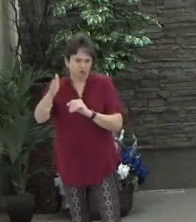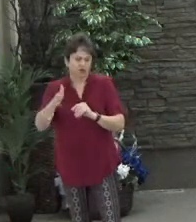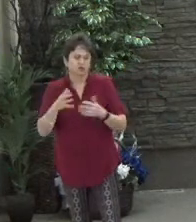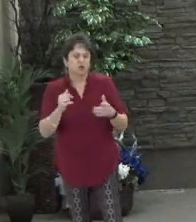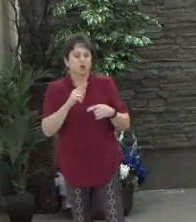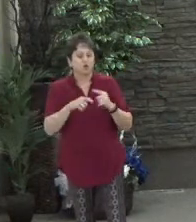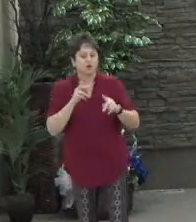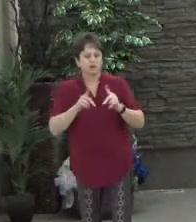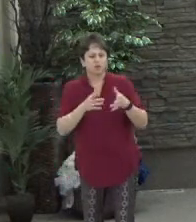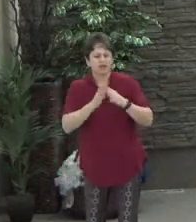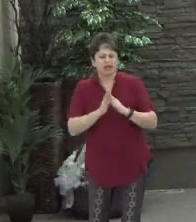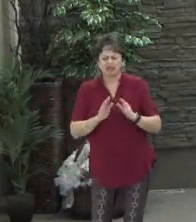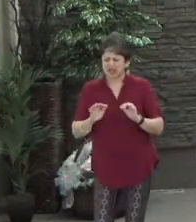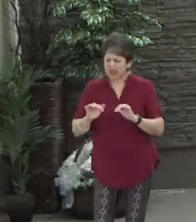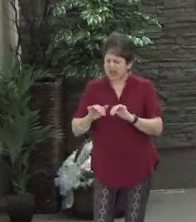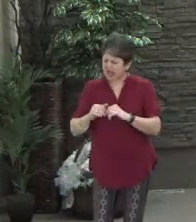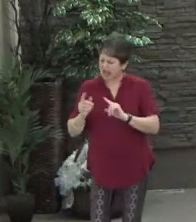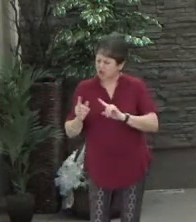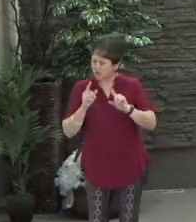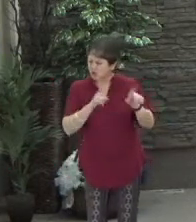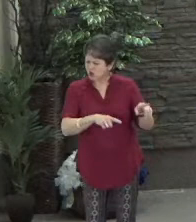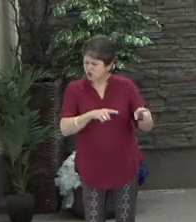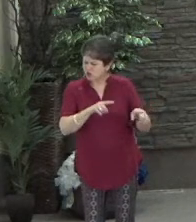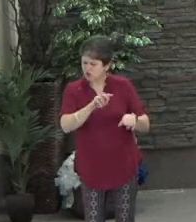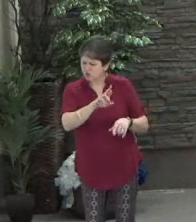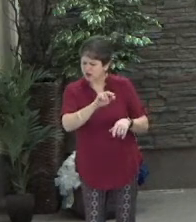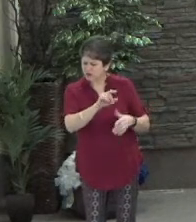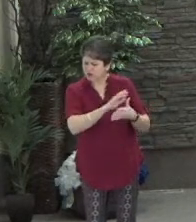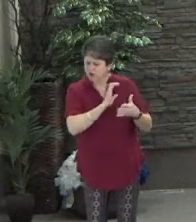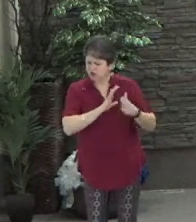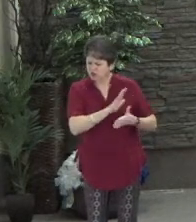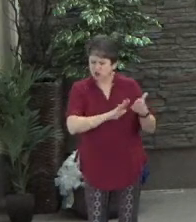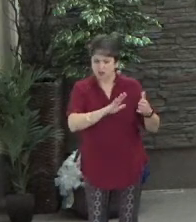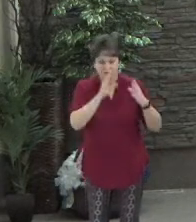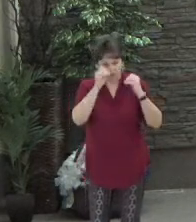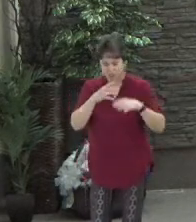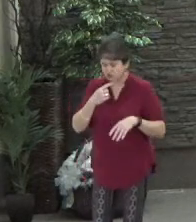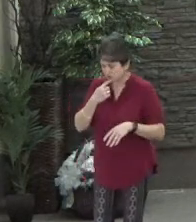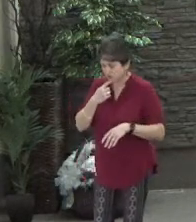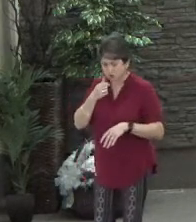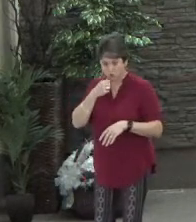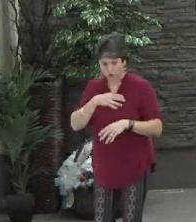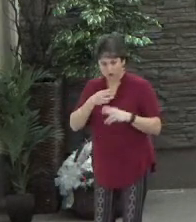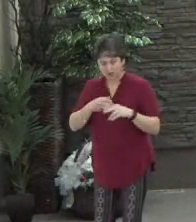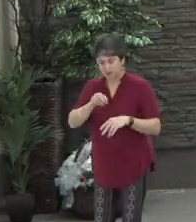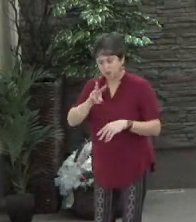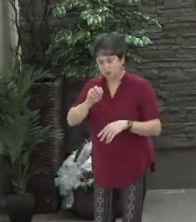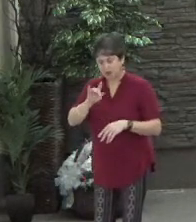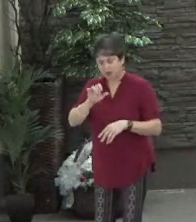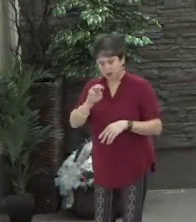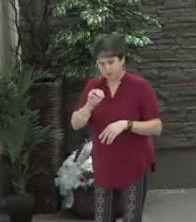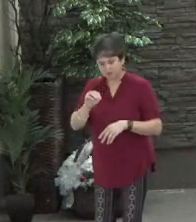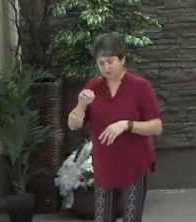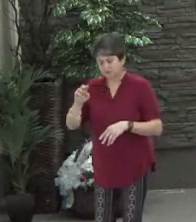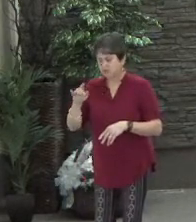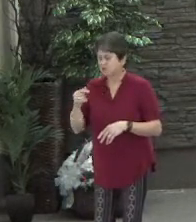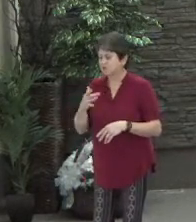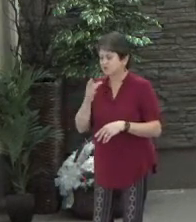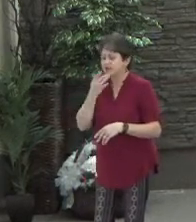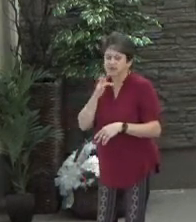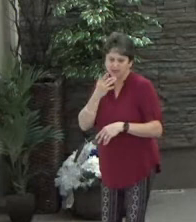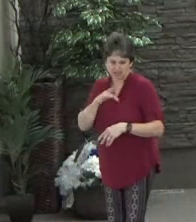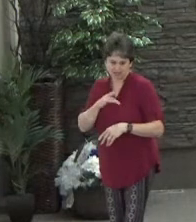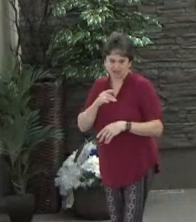so when people would ask, well, how do I get to Radville Christian College? The teacher of that school, a woman named Lillian Torkelson, she was fond of